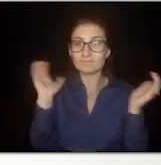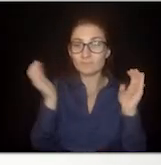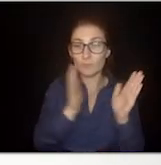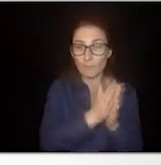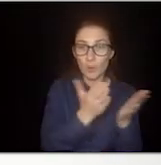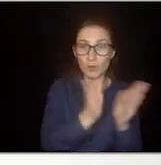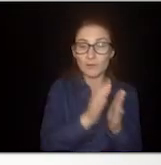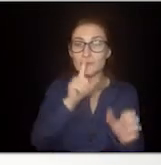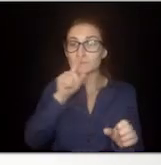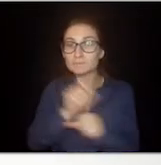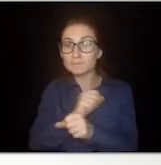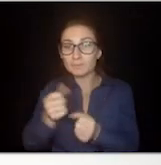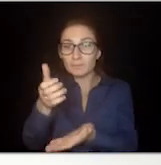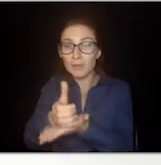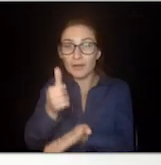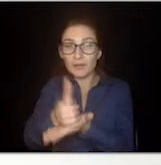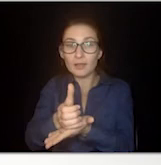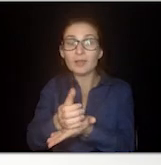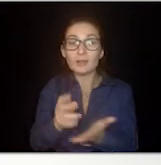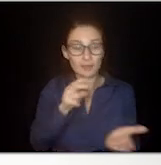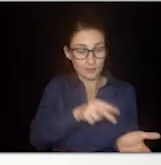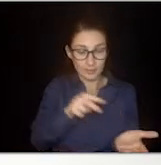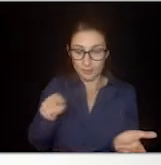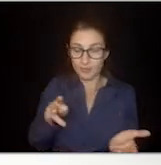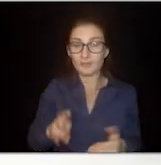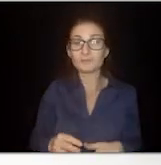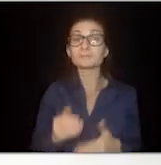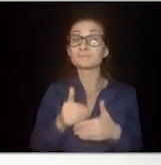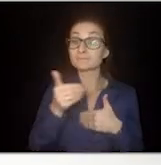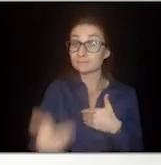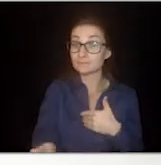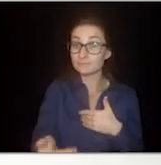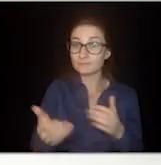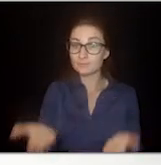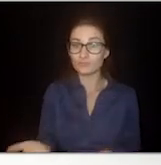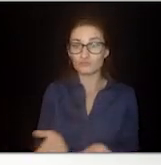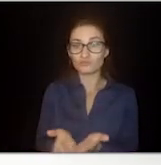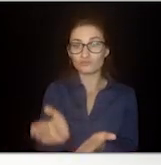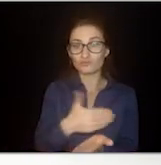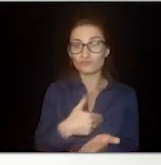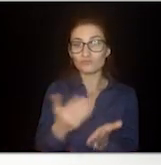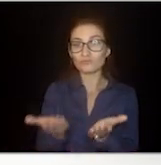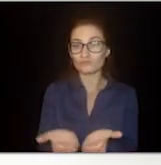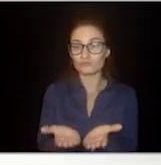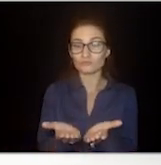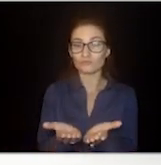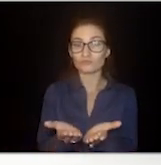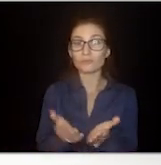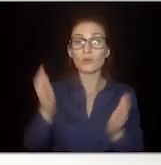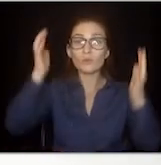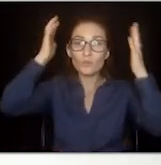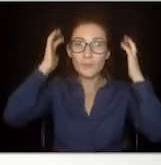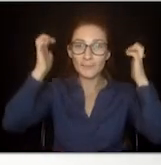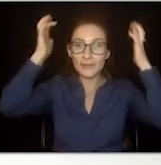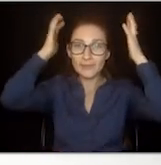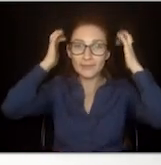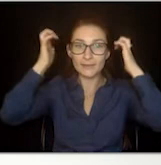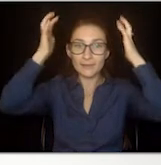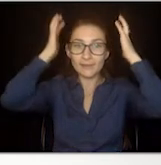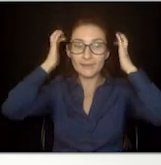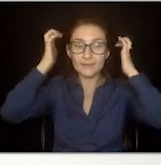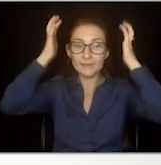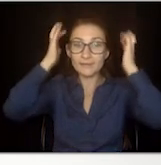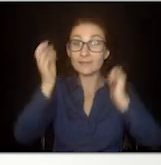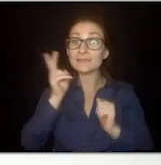in the book. They turn the page and Ms. Prey reads page 2 about rubbing his hair. Freddie sees his